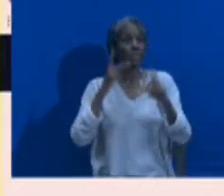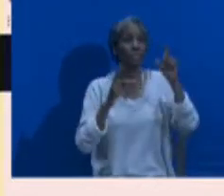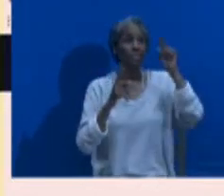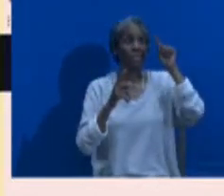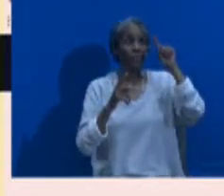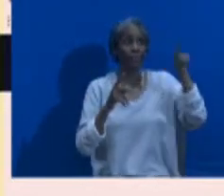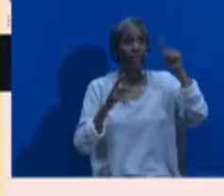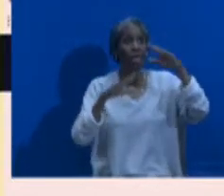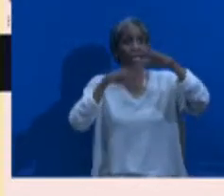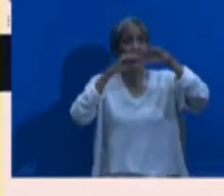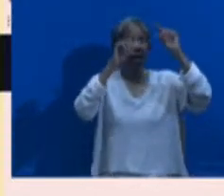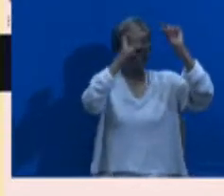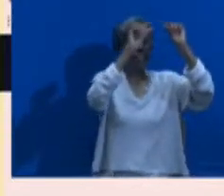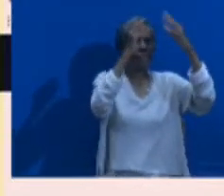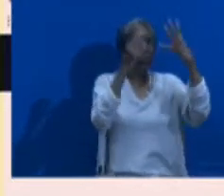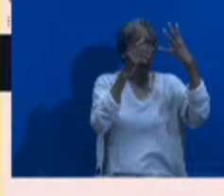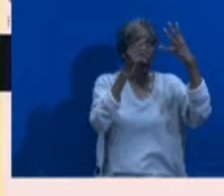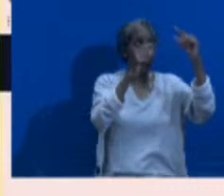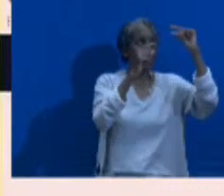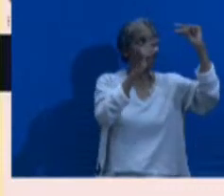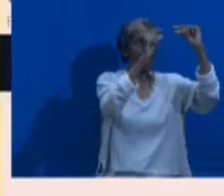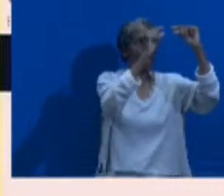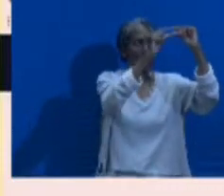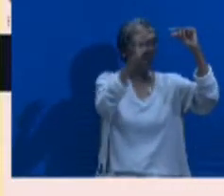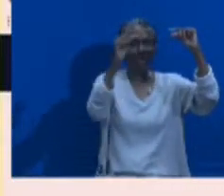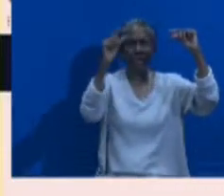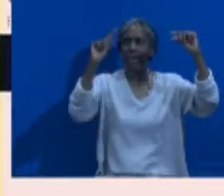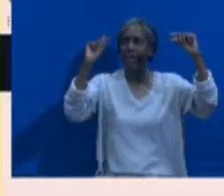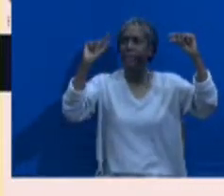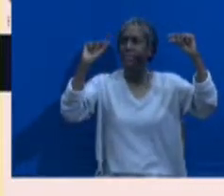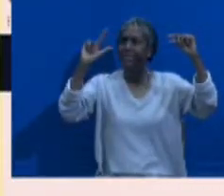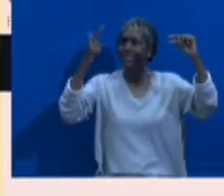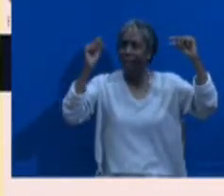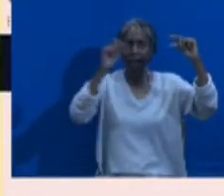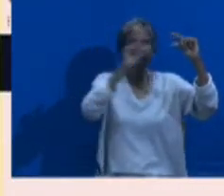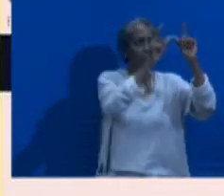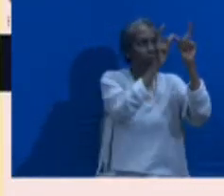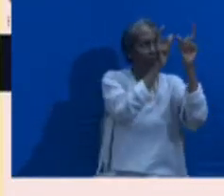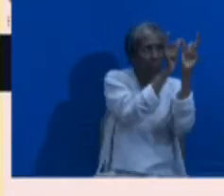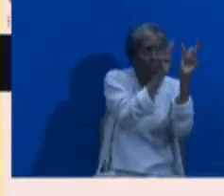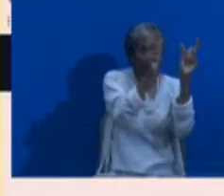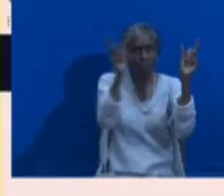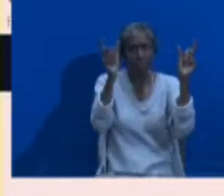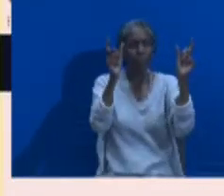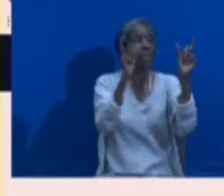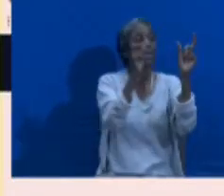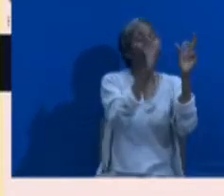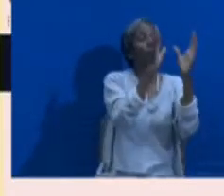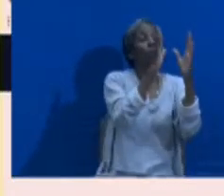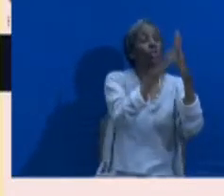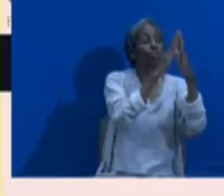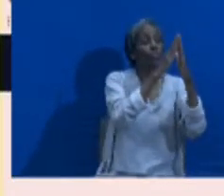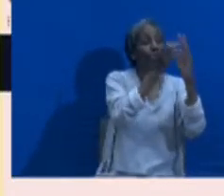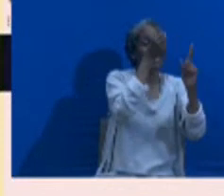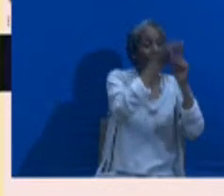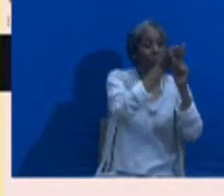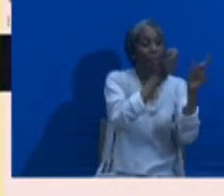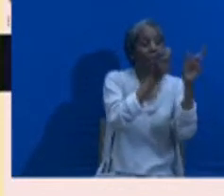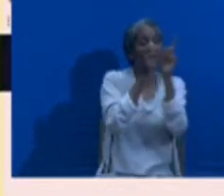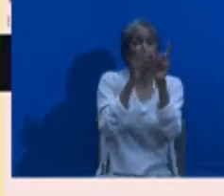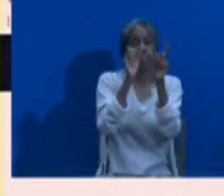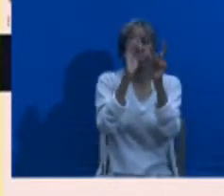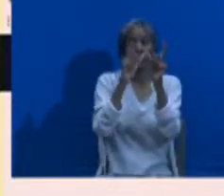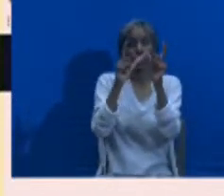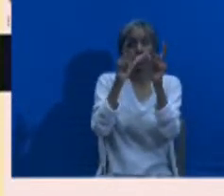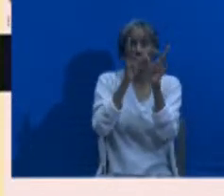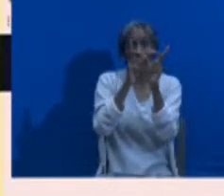you see at the top, we've got 4 different categories: community impact overview, social distancing